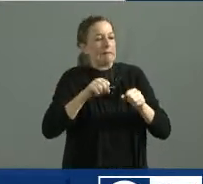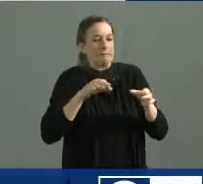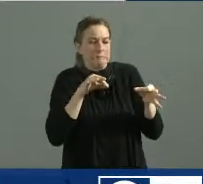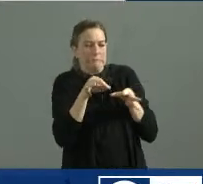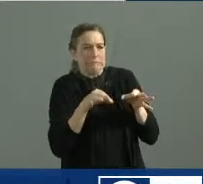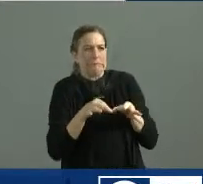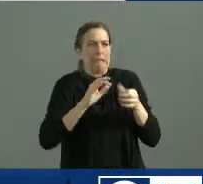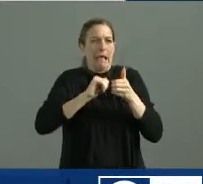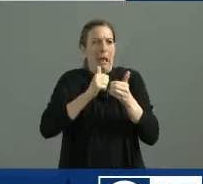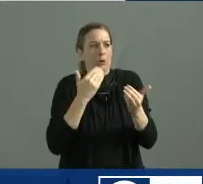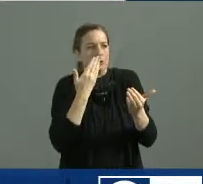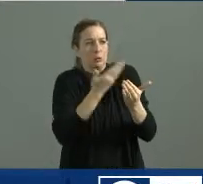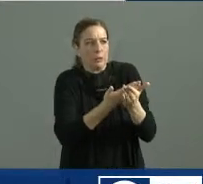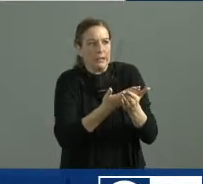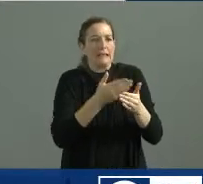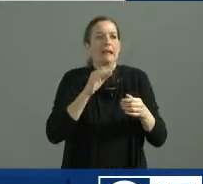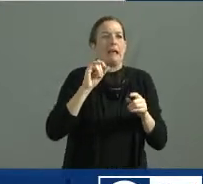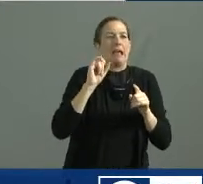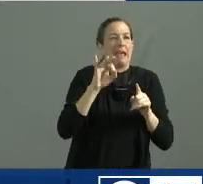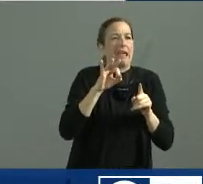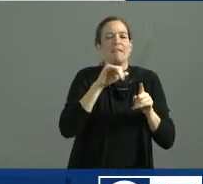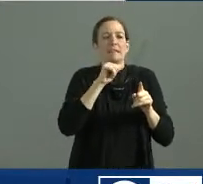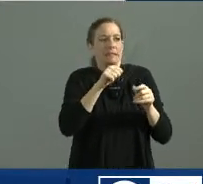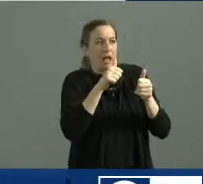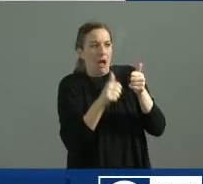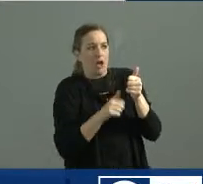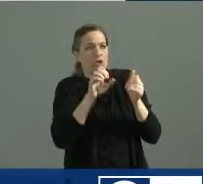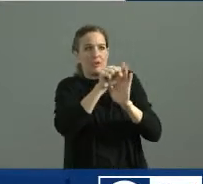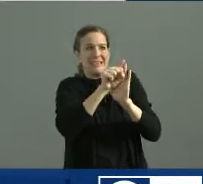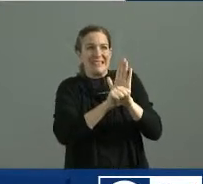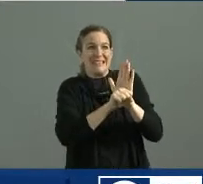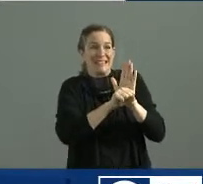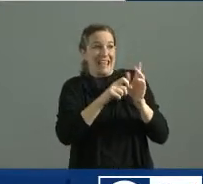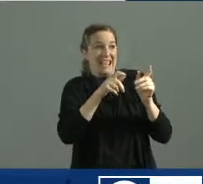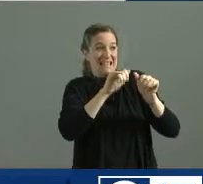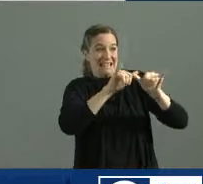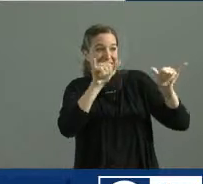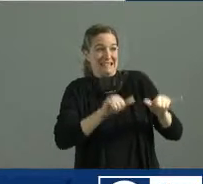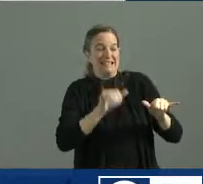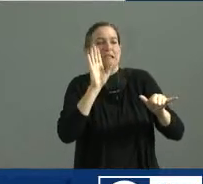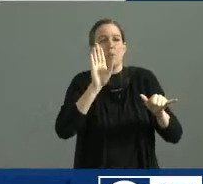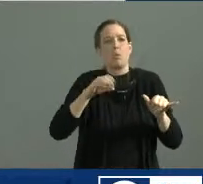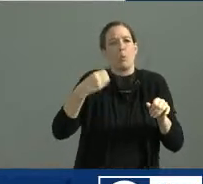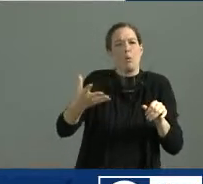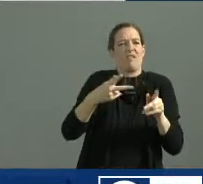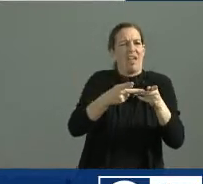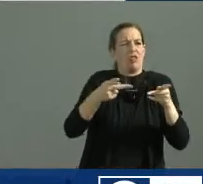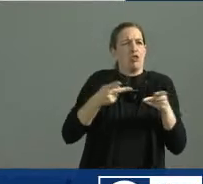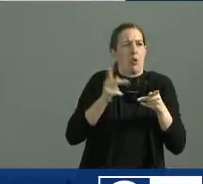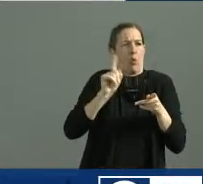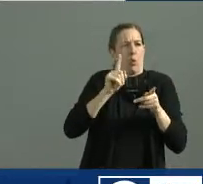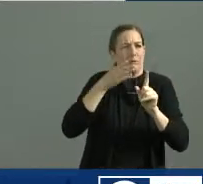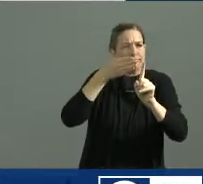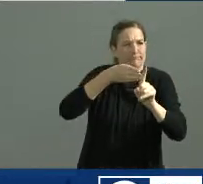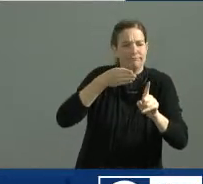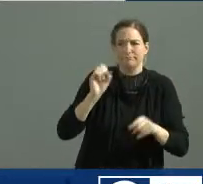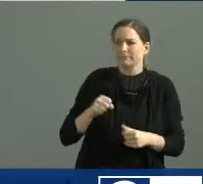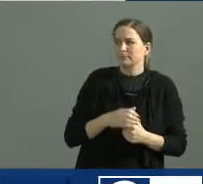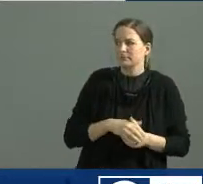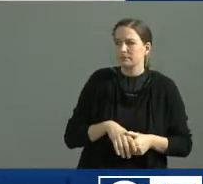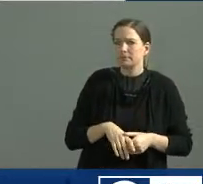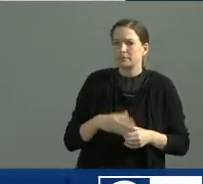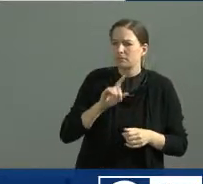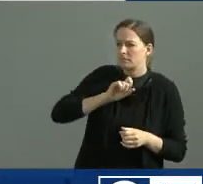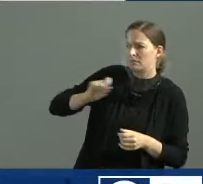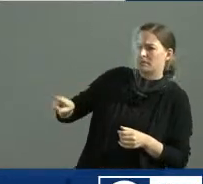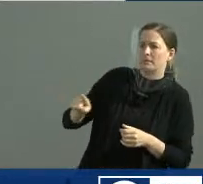not a state, if it's not in the state vaccine management system. We will be getting that information out. Oh yeah,